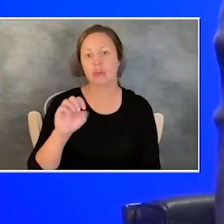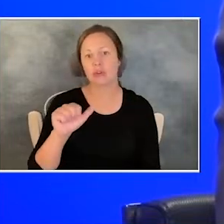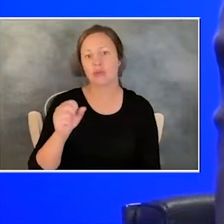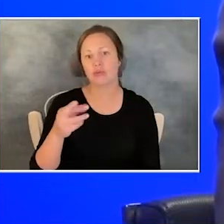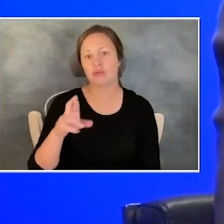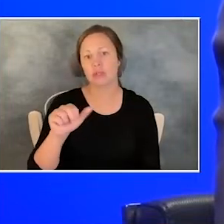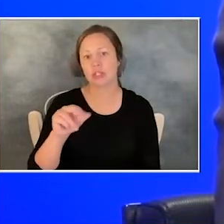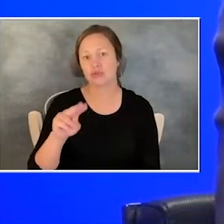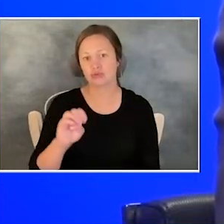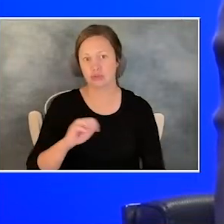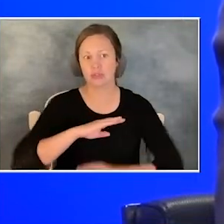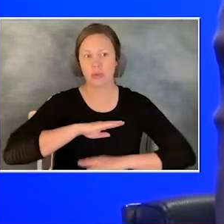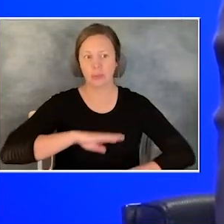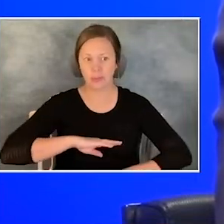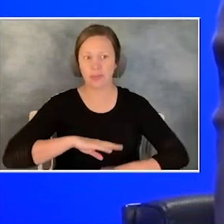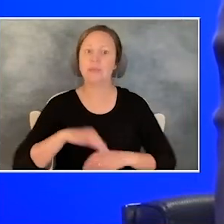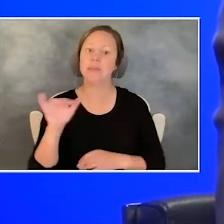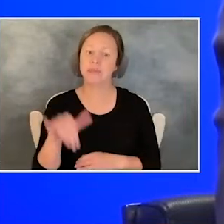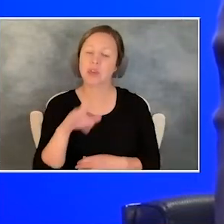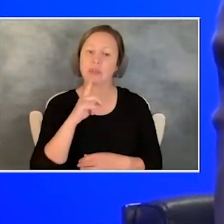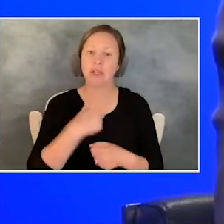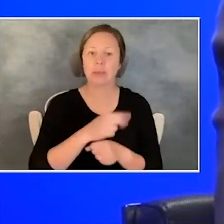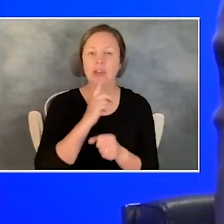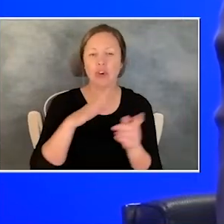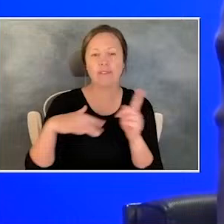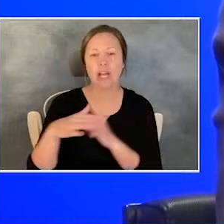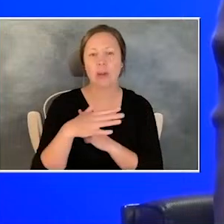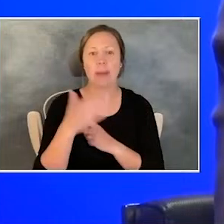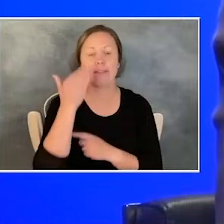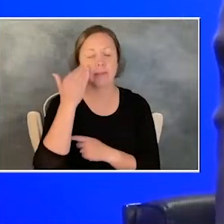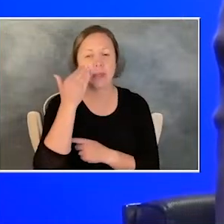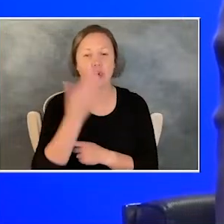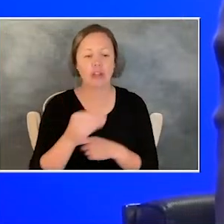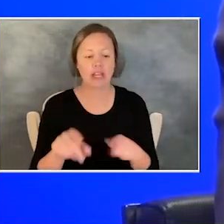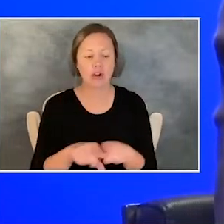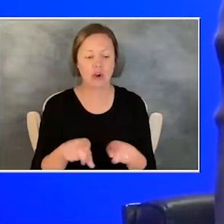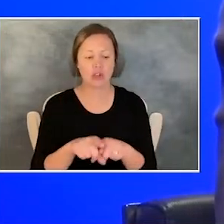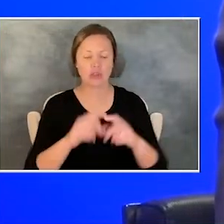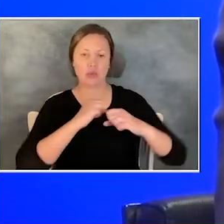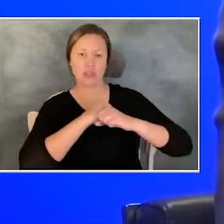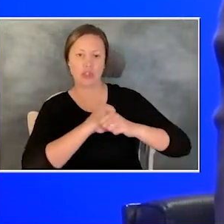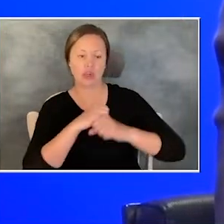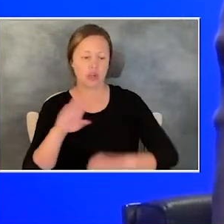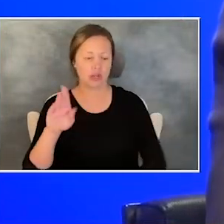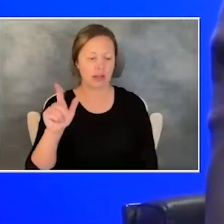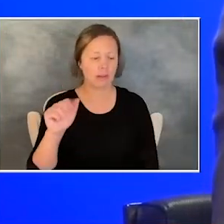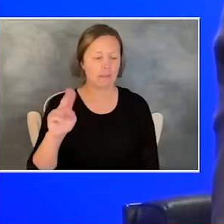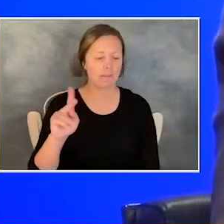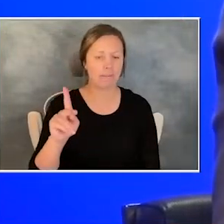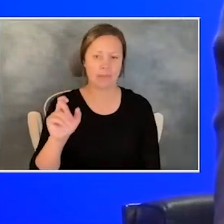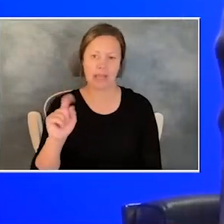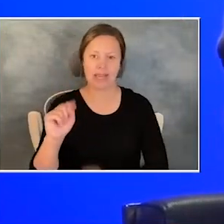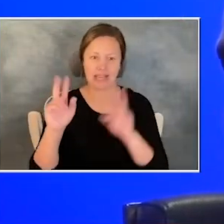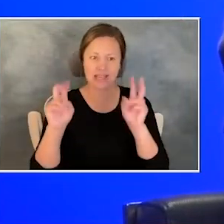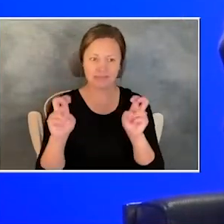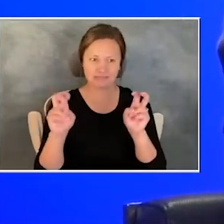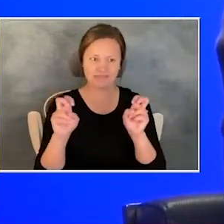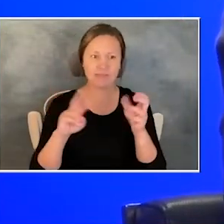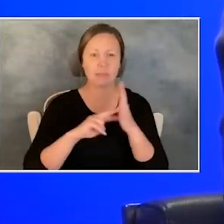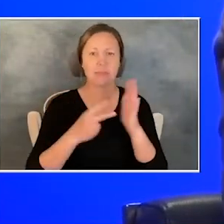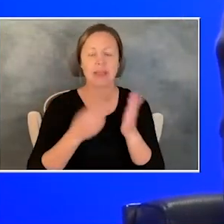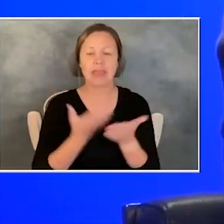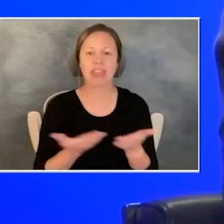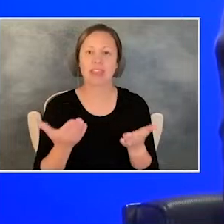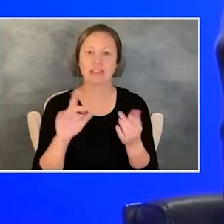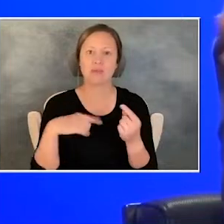some familiarity and where there are what I consider to be security blankets. So security blankets are those things for all of us